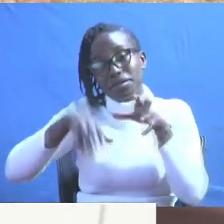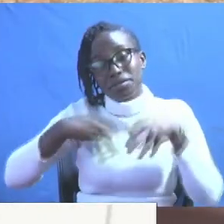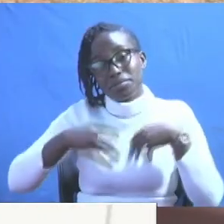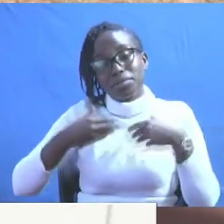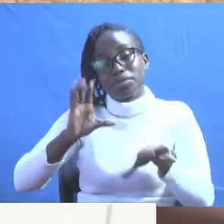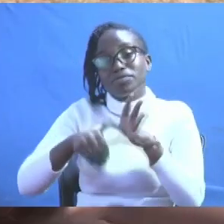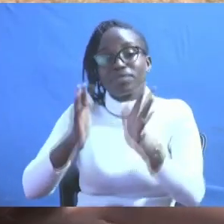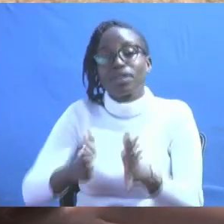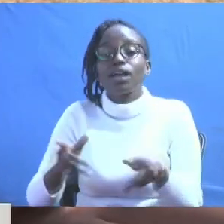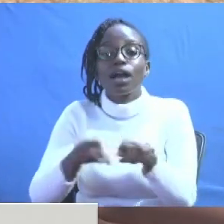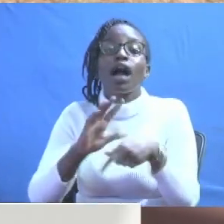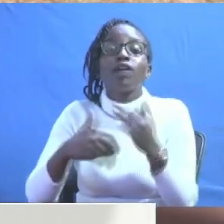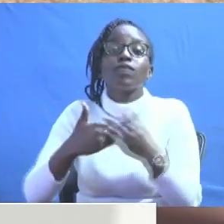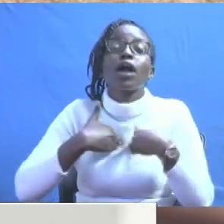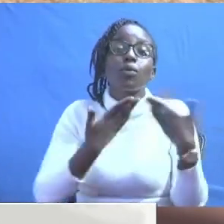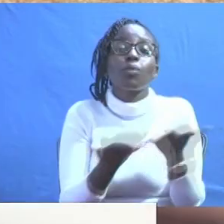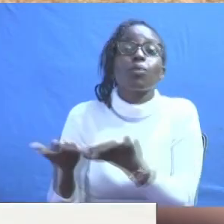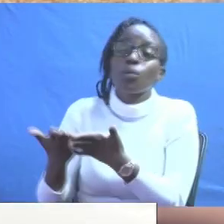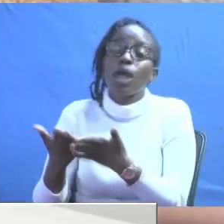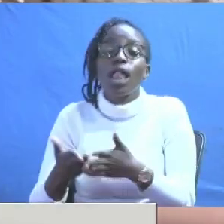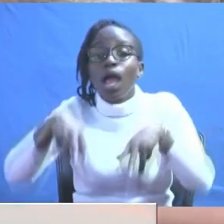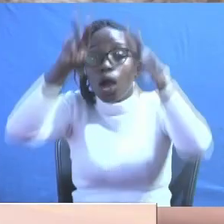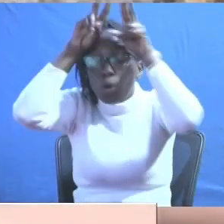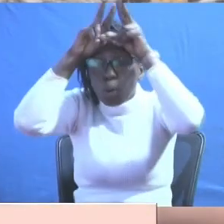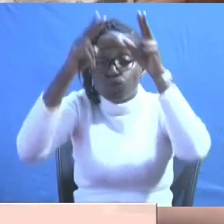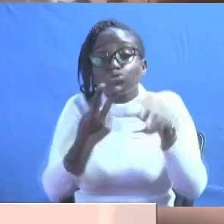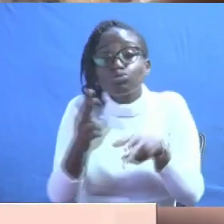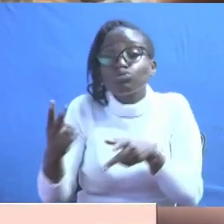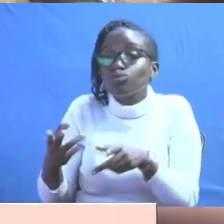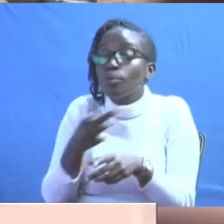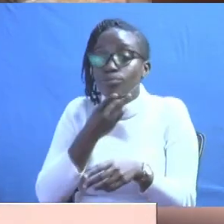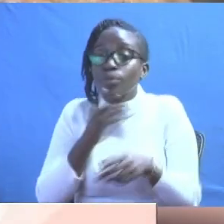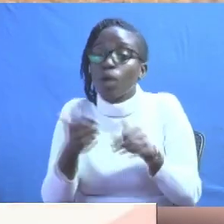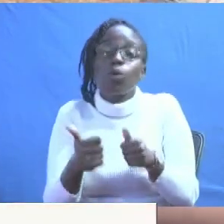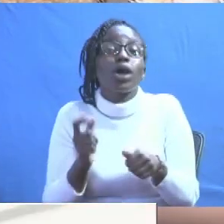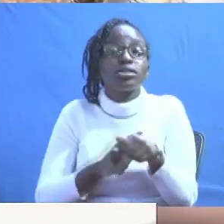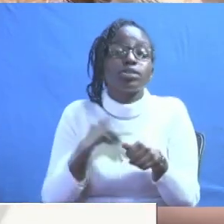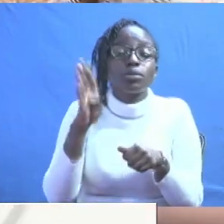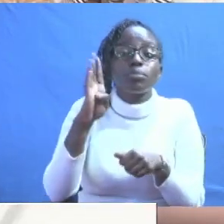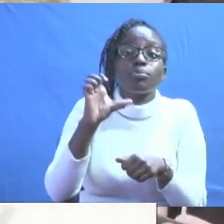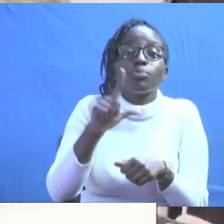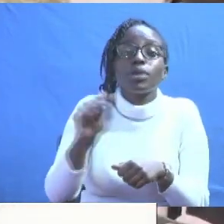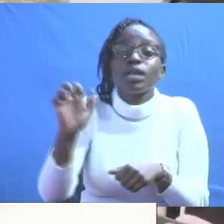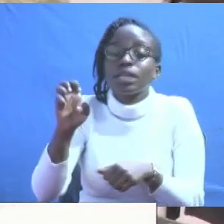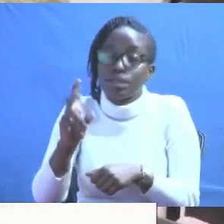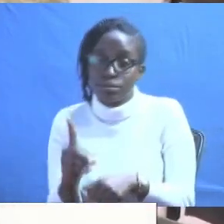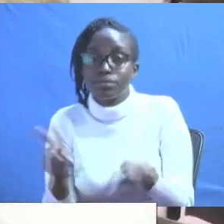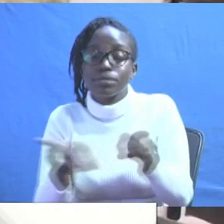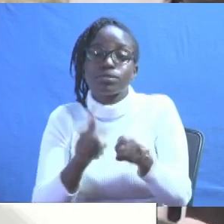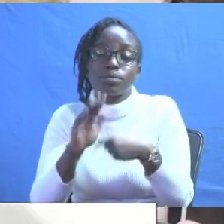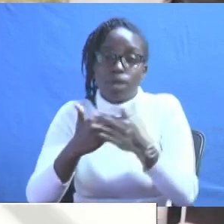pusi kama biri, uende uwe ukiwa unablidi, utapata blindi zuri. Mbegu